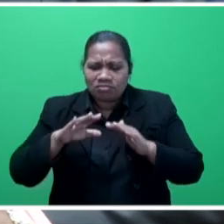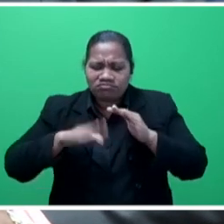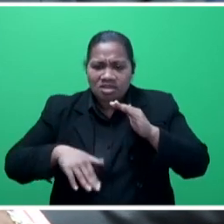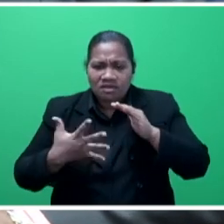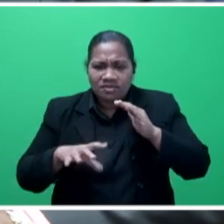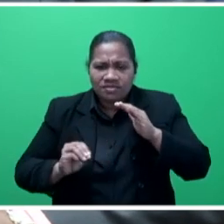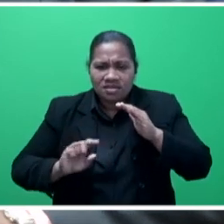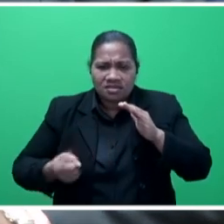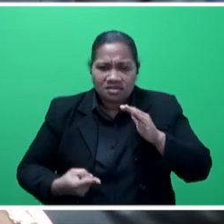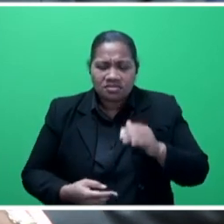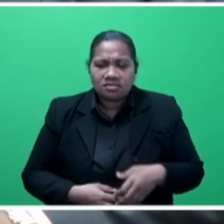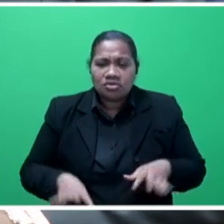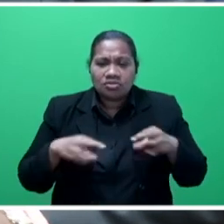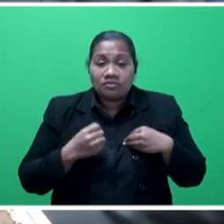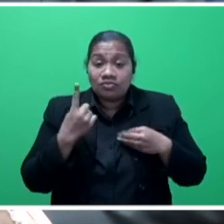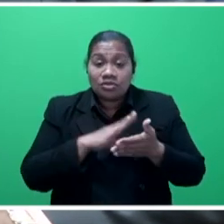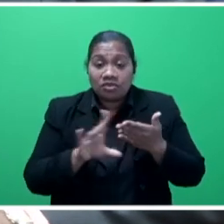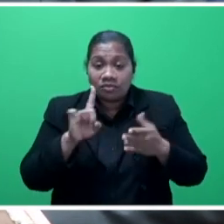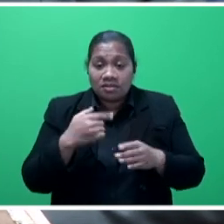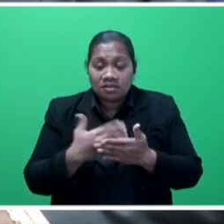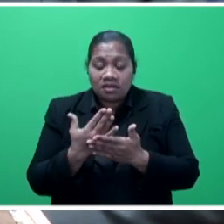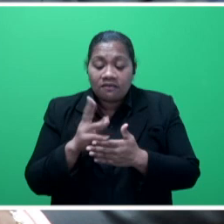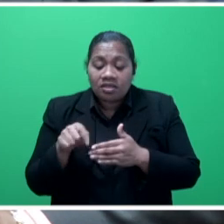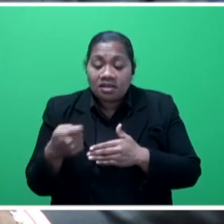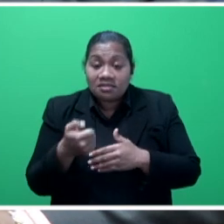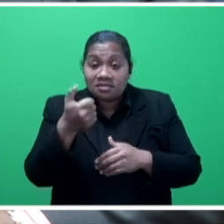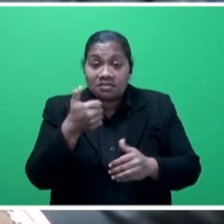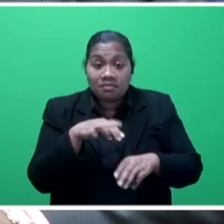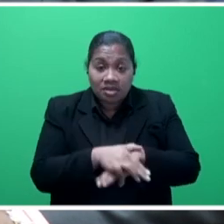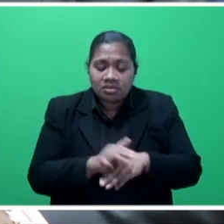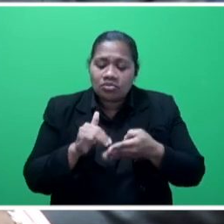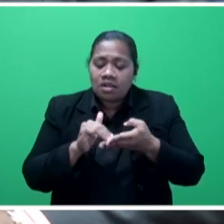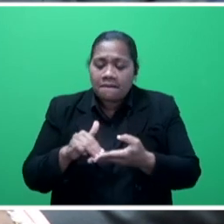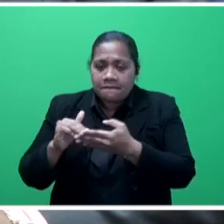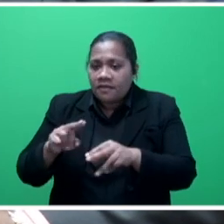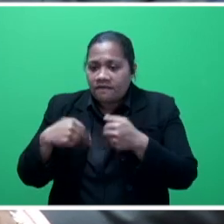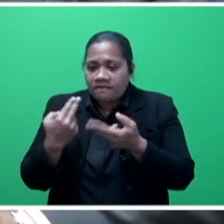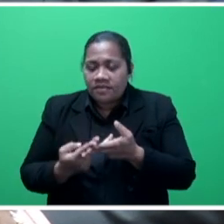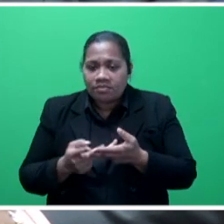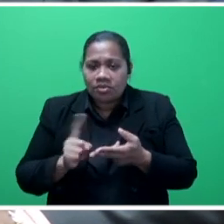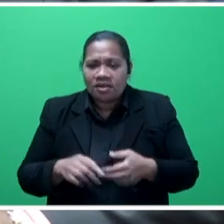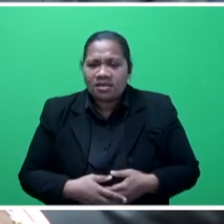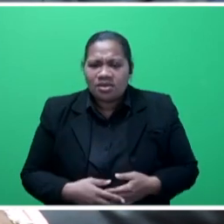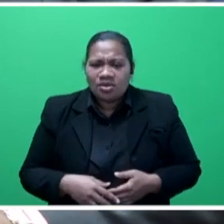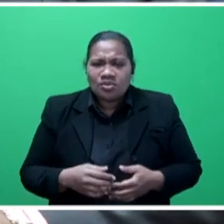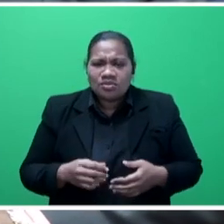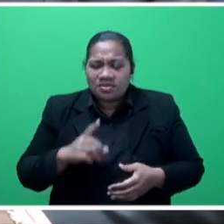receive $1 a day over the next 6 months to help families cope with the rising food prices.